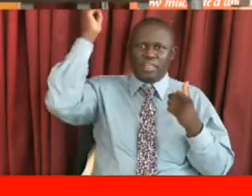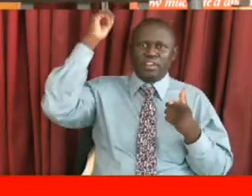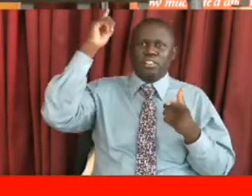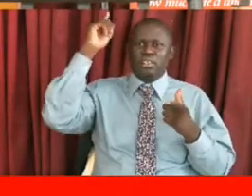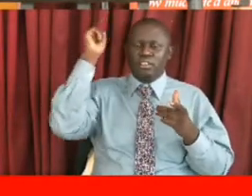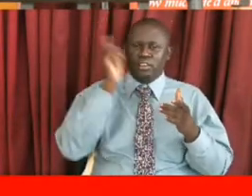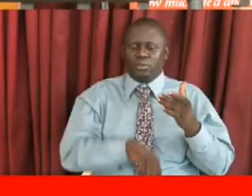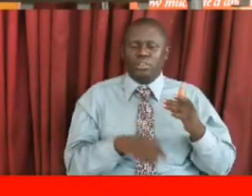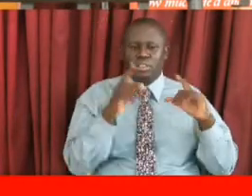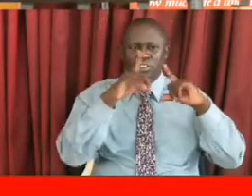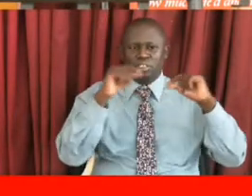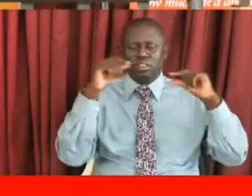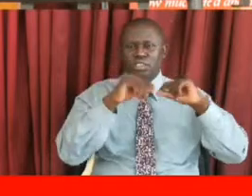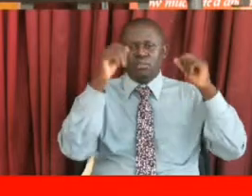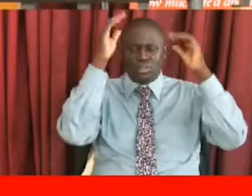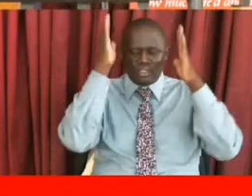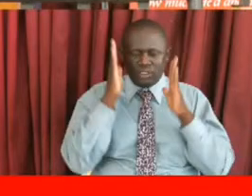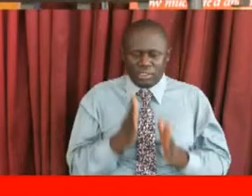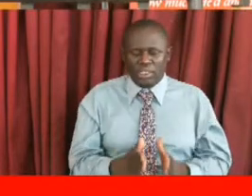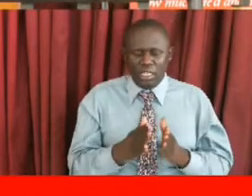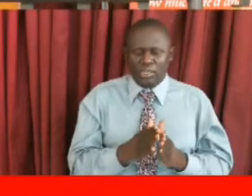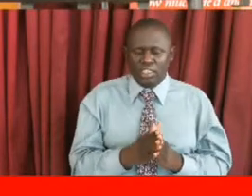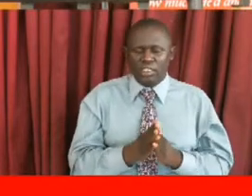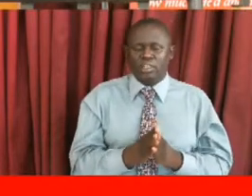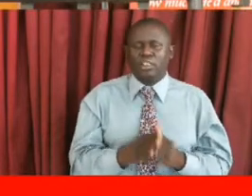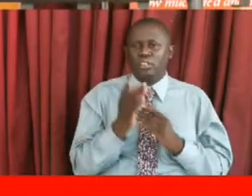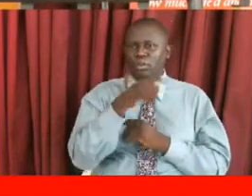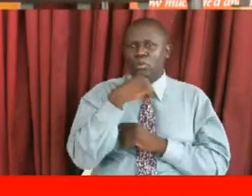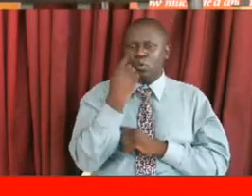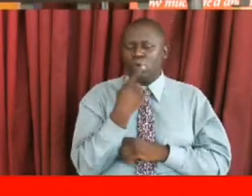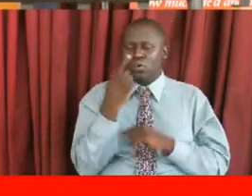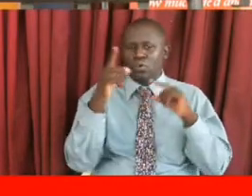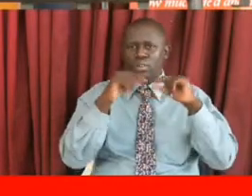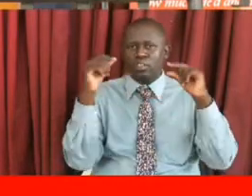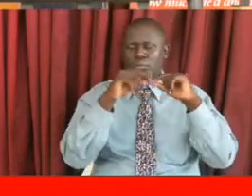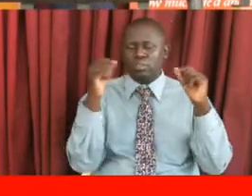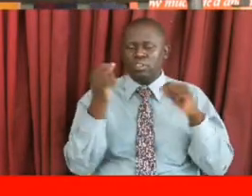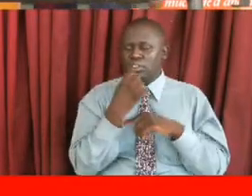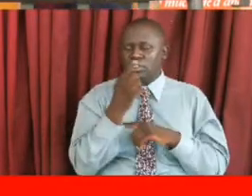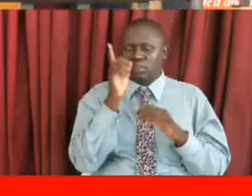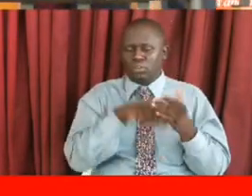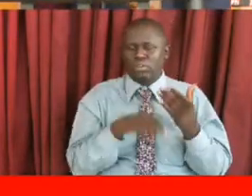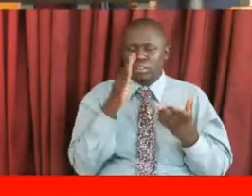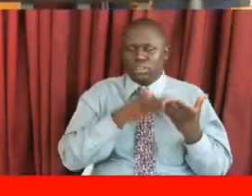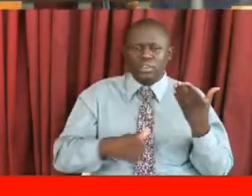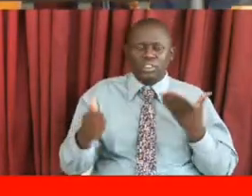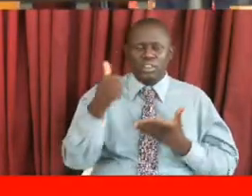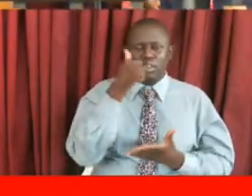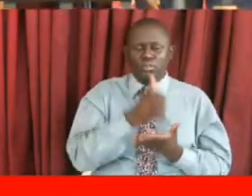is the messenger of the message saying